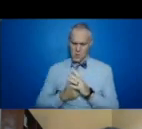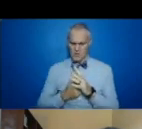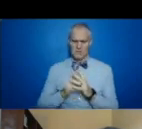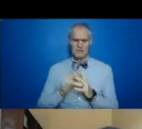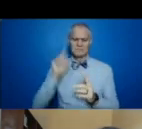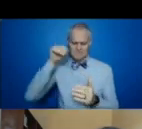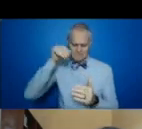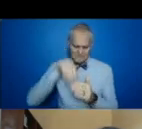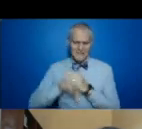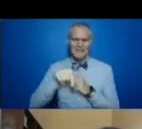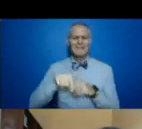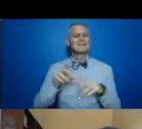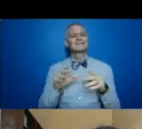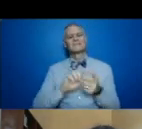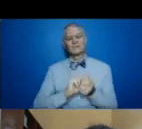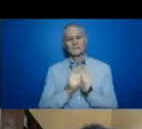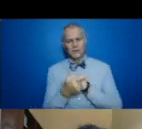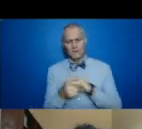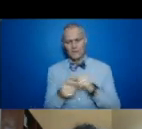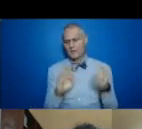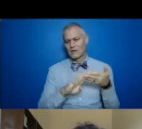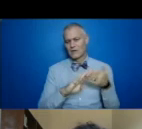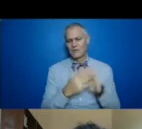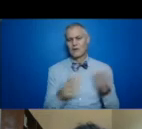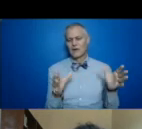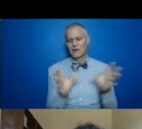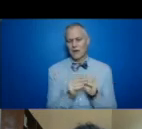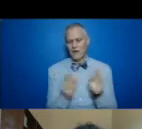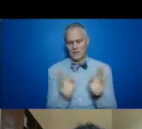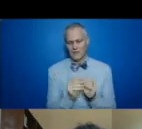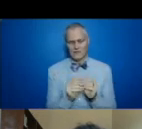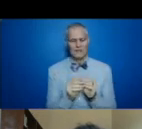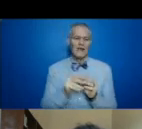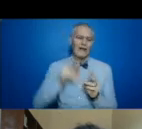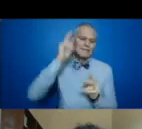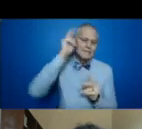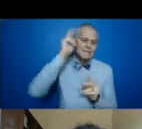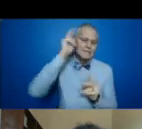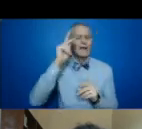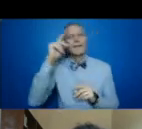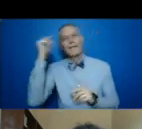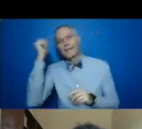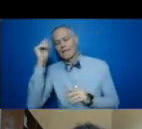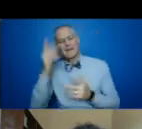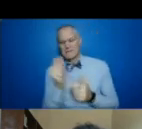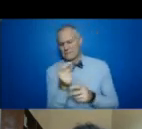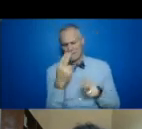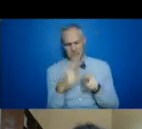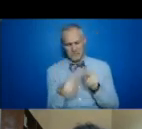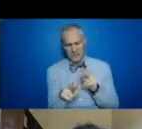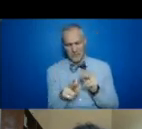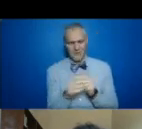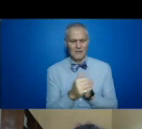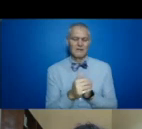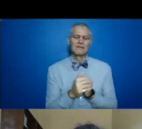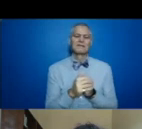community conferencing. I'll spend very little time, but talk about philosophical and theoretical underpinnings, particularly looking at